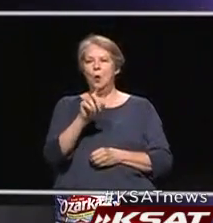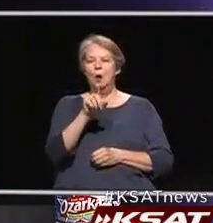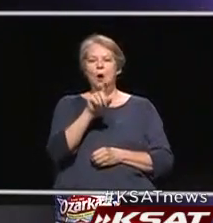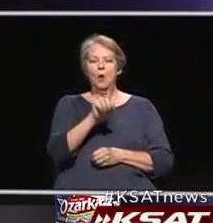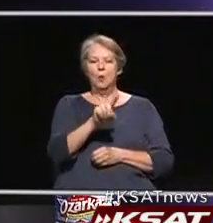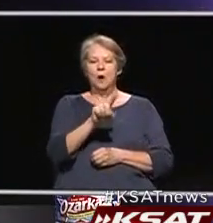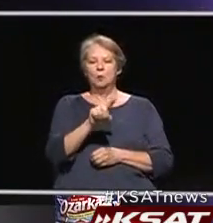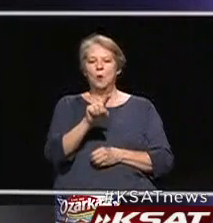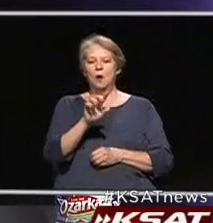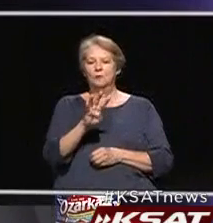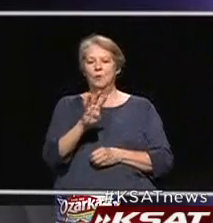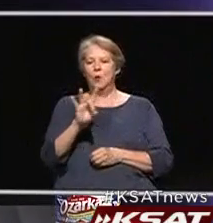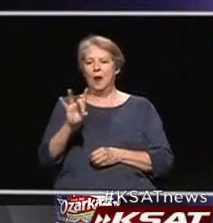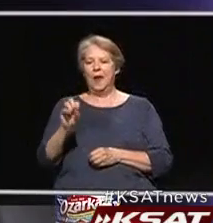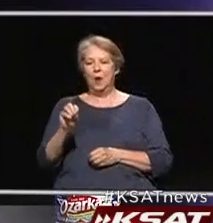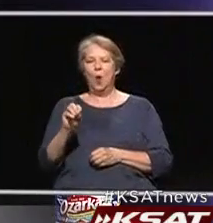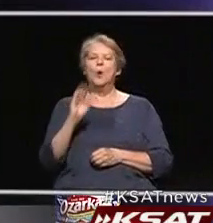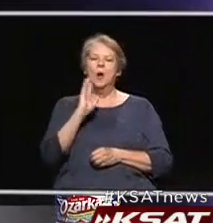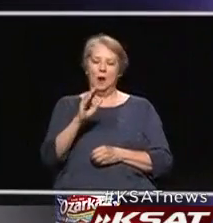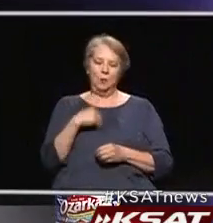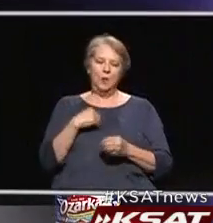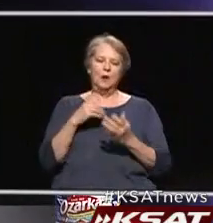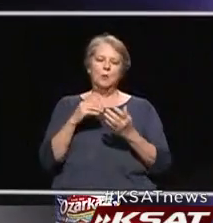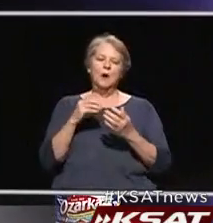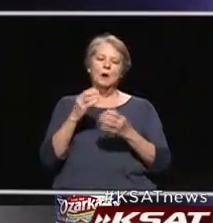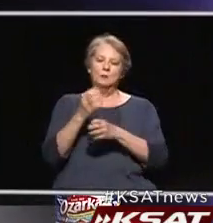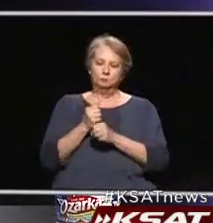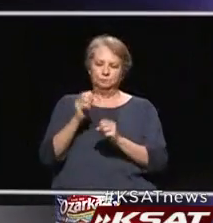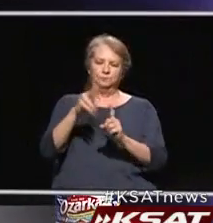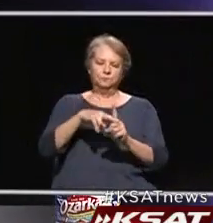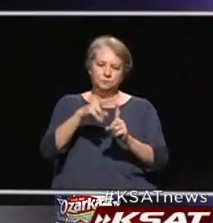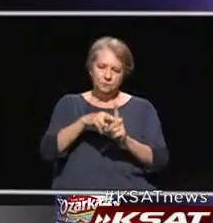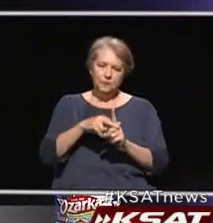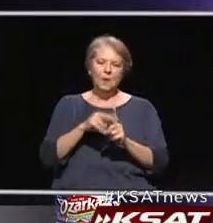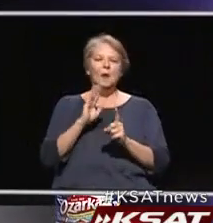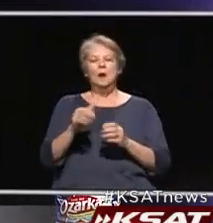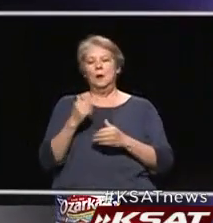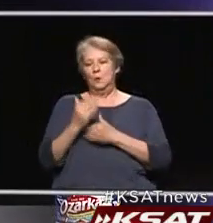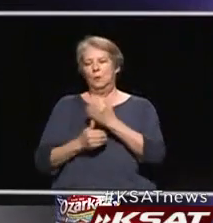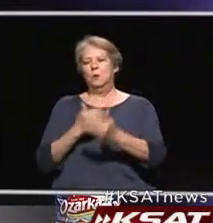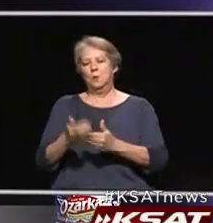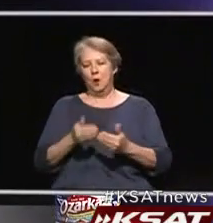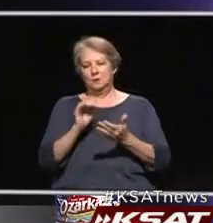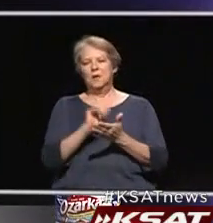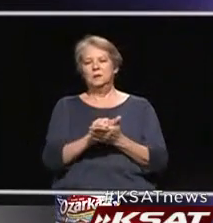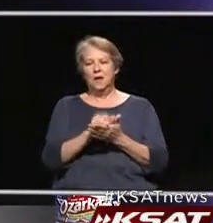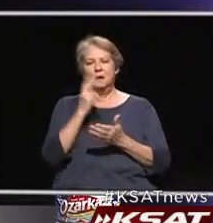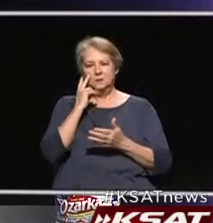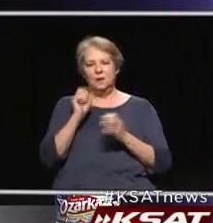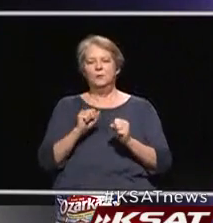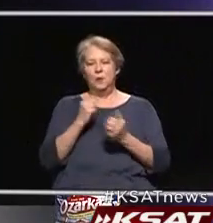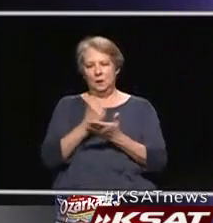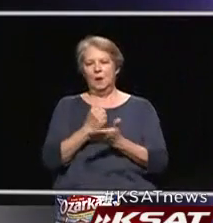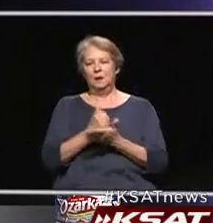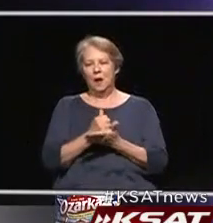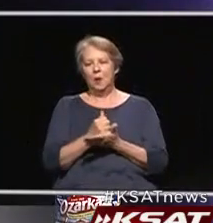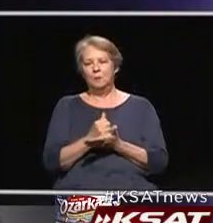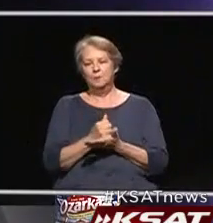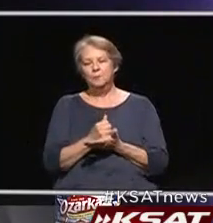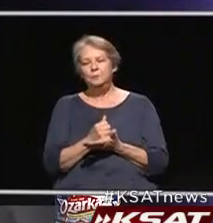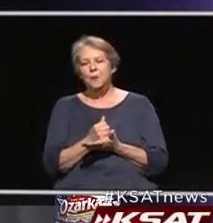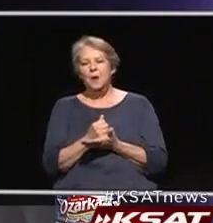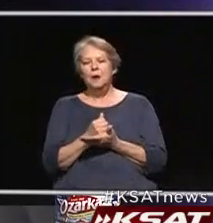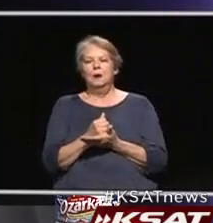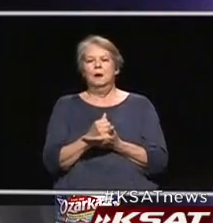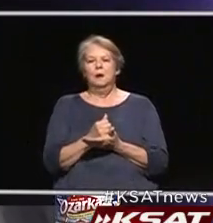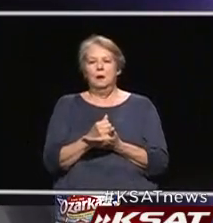210-940-1180, and we'll get your application in, and we will process it and see if we can be of help. We are